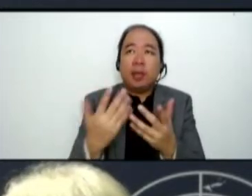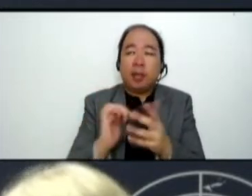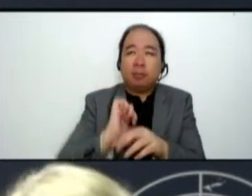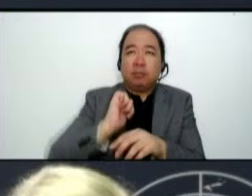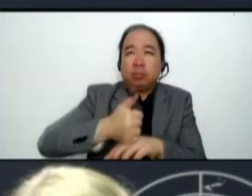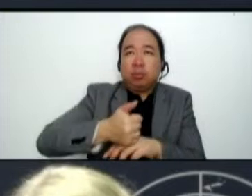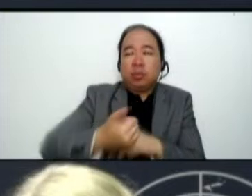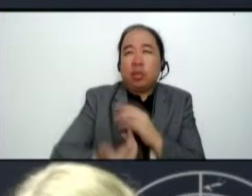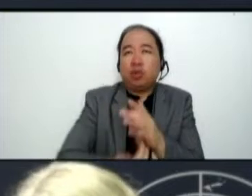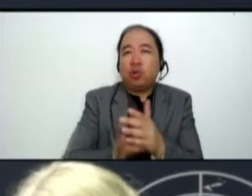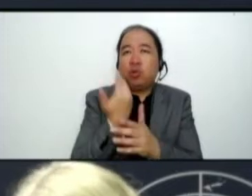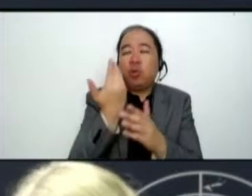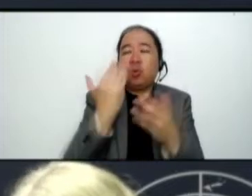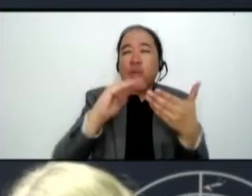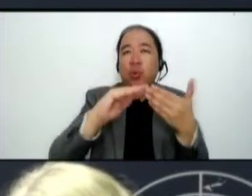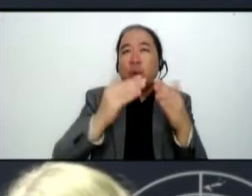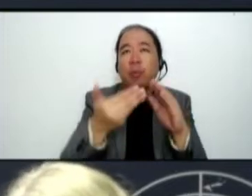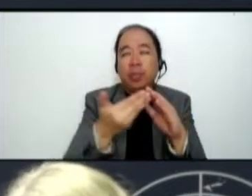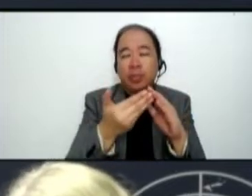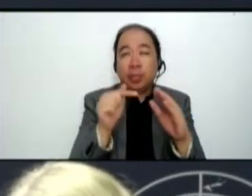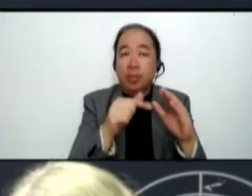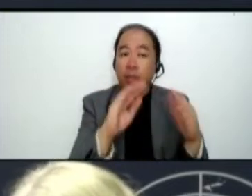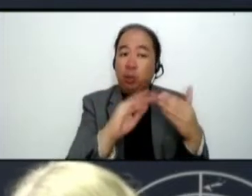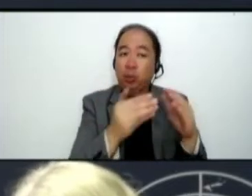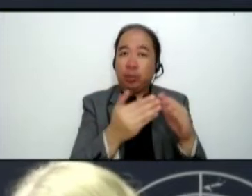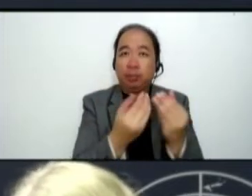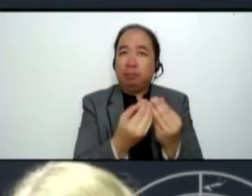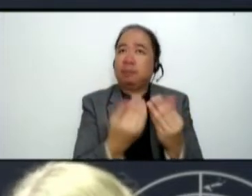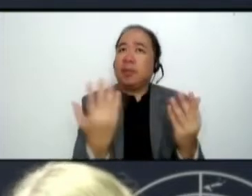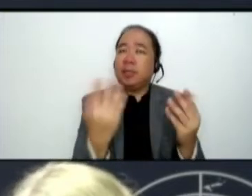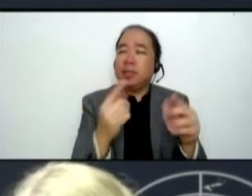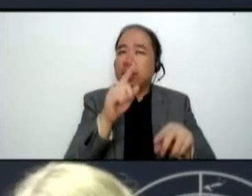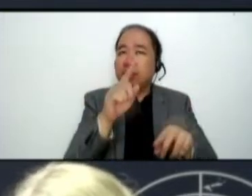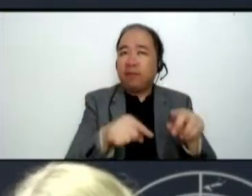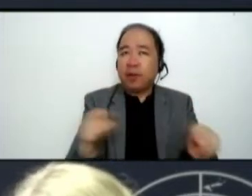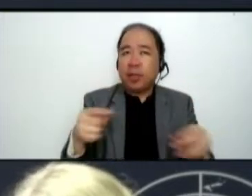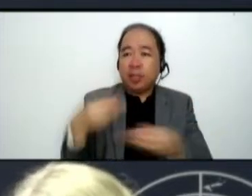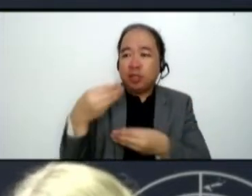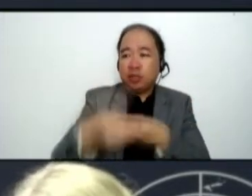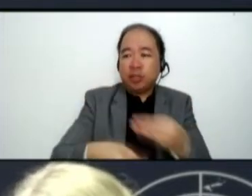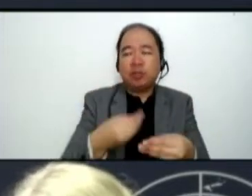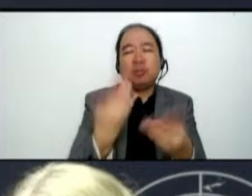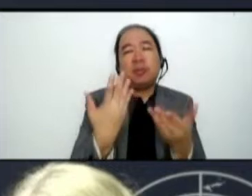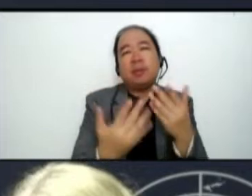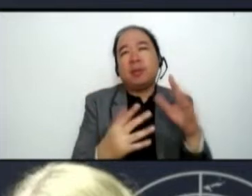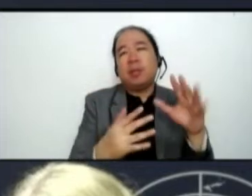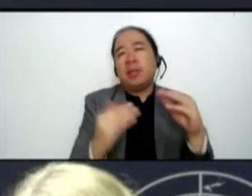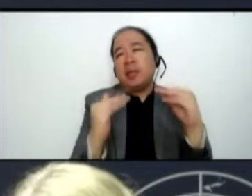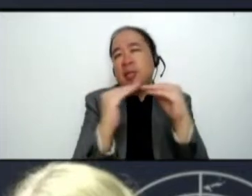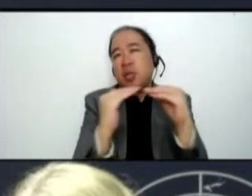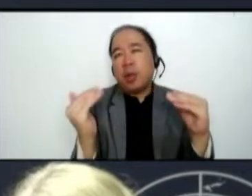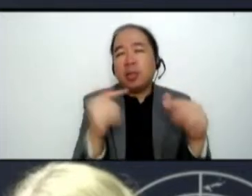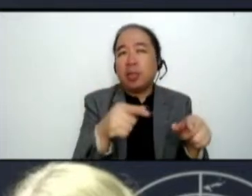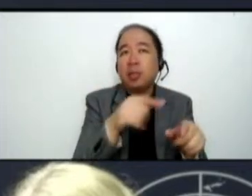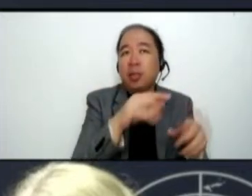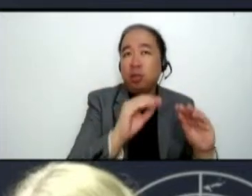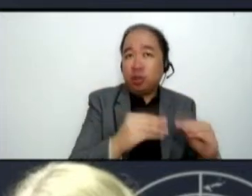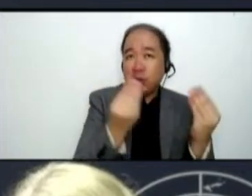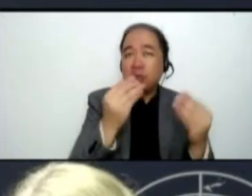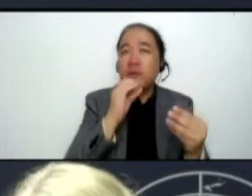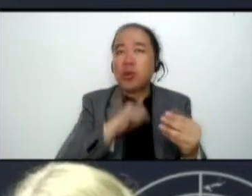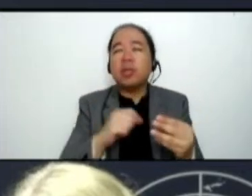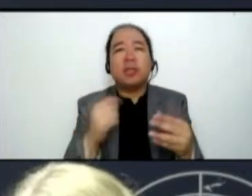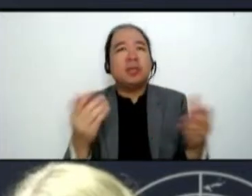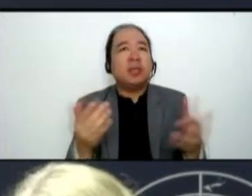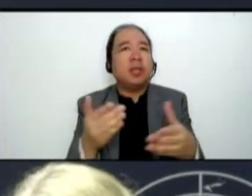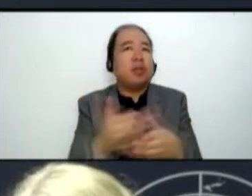is a community where multi-generations in roughly equal proportions will be sharing the same space. And going